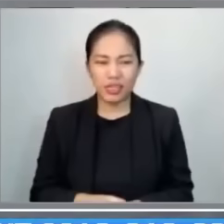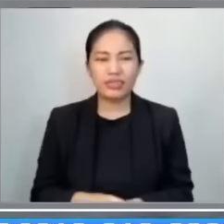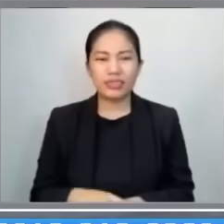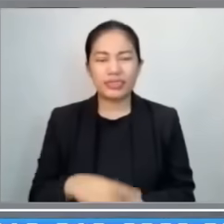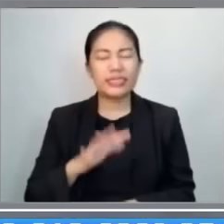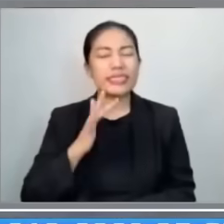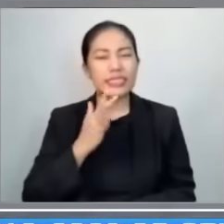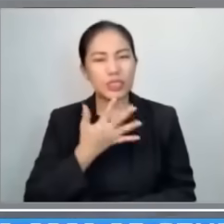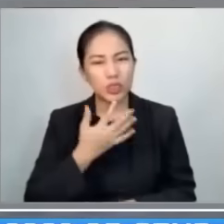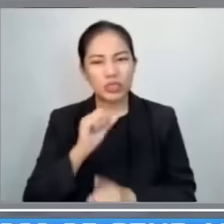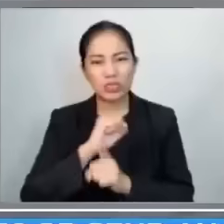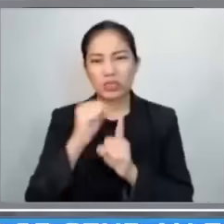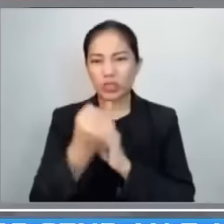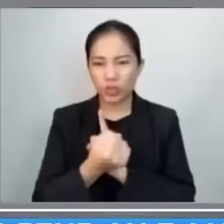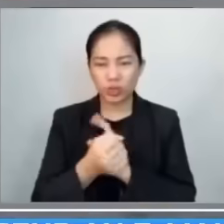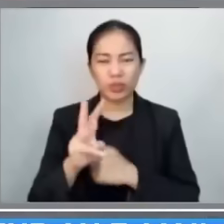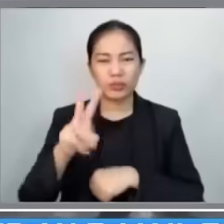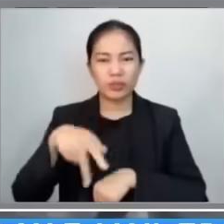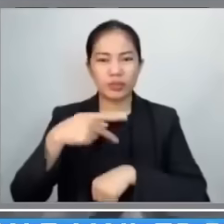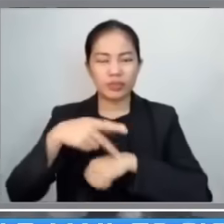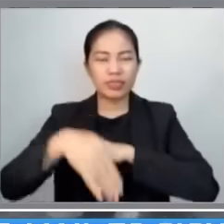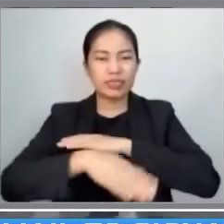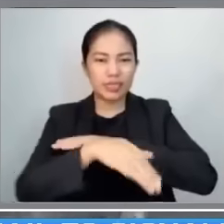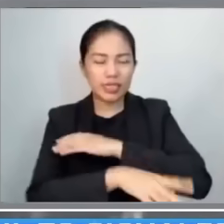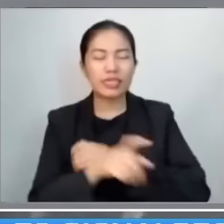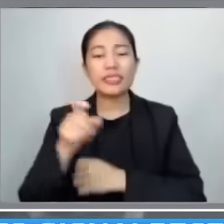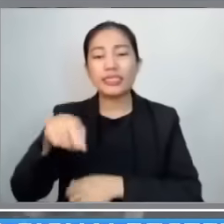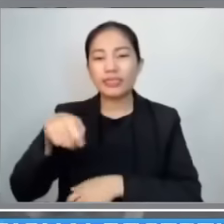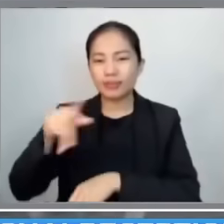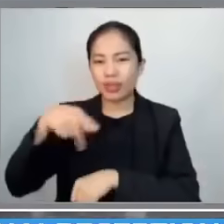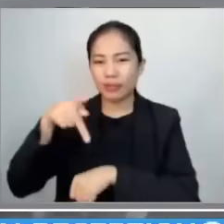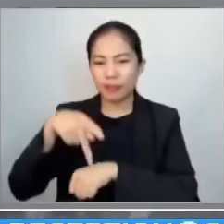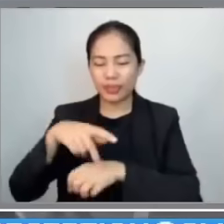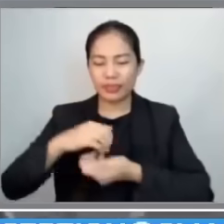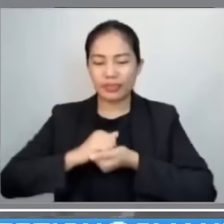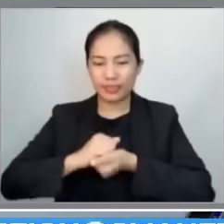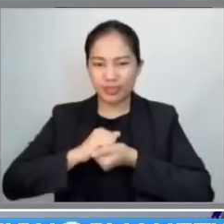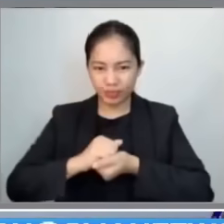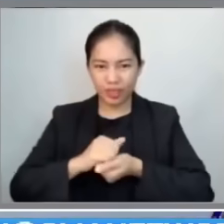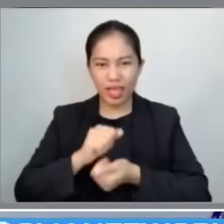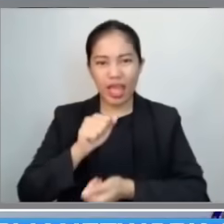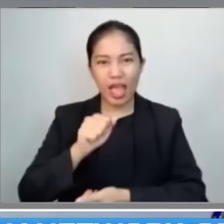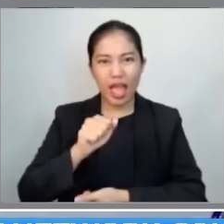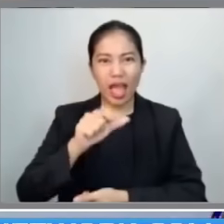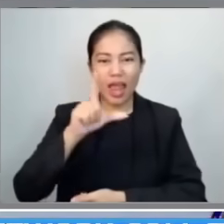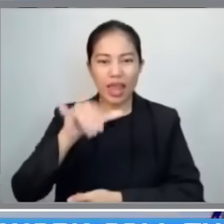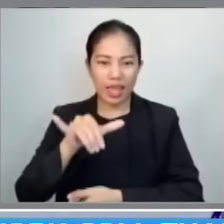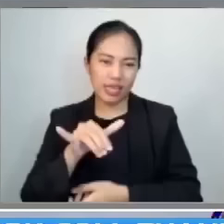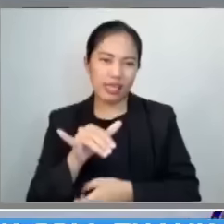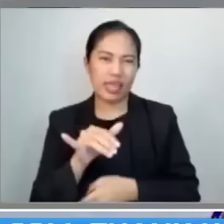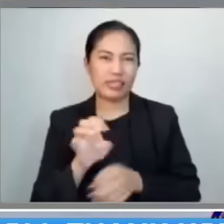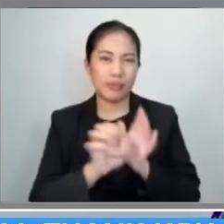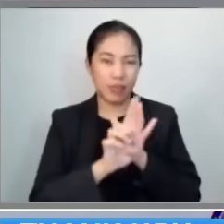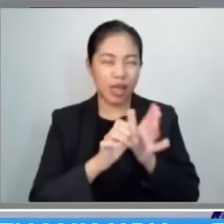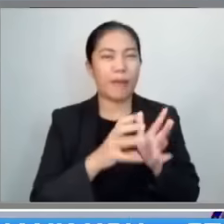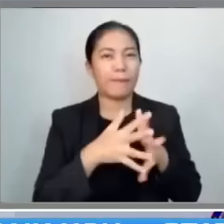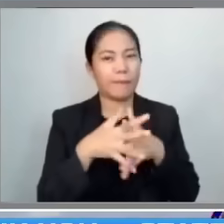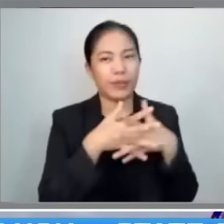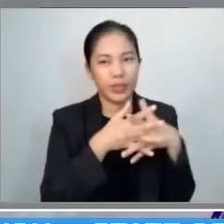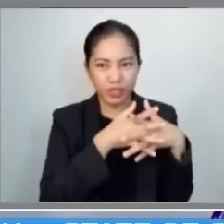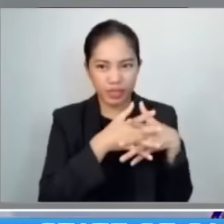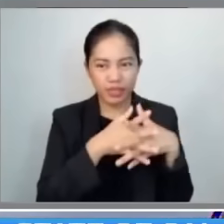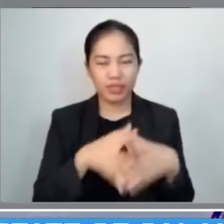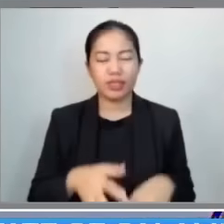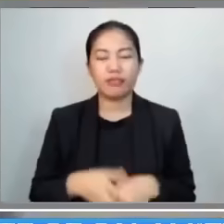kailangan ng kooperasyon sa pagitan ng Pilipinas at mga kaalyado gaya ng Amerika these combined maritime activities between the